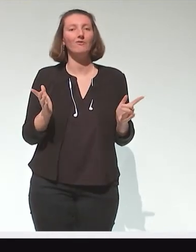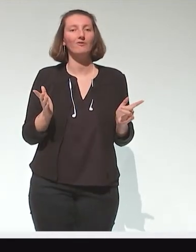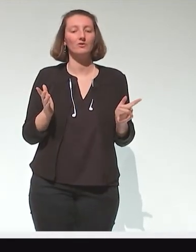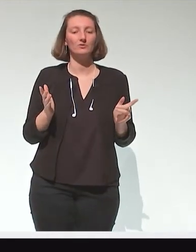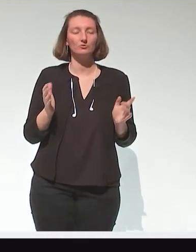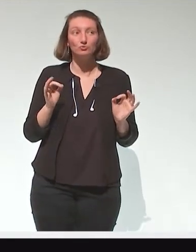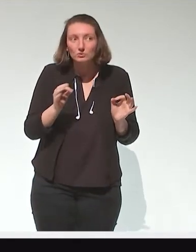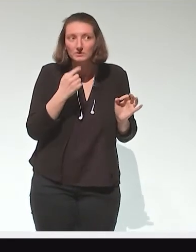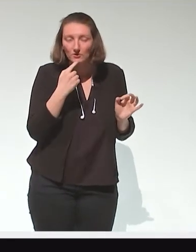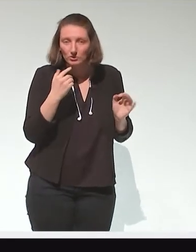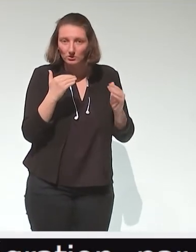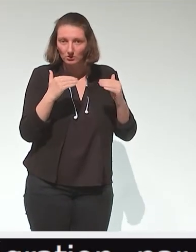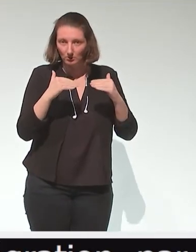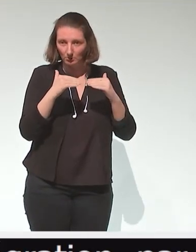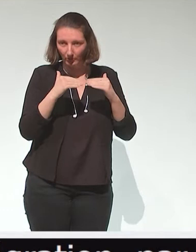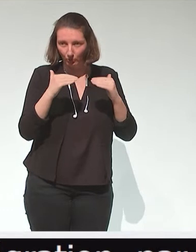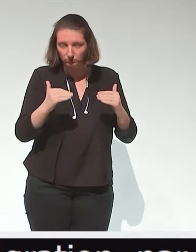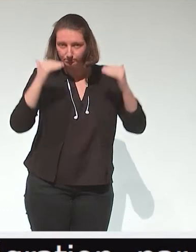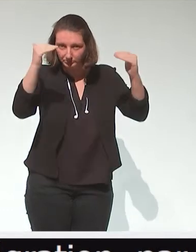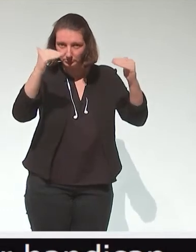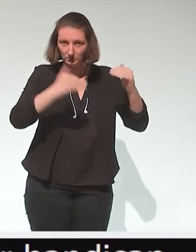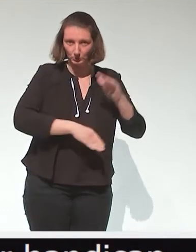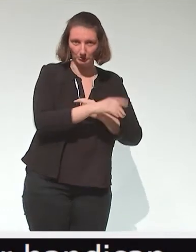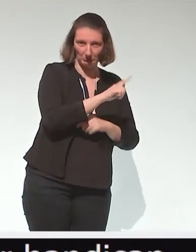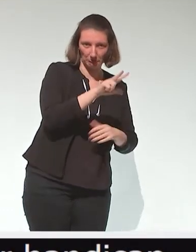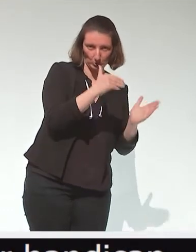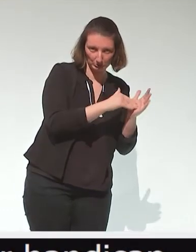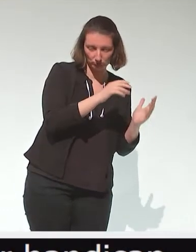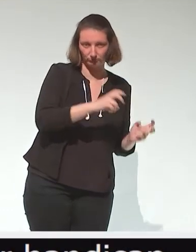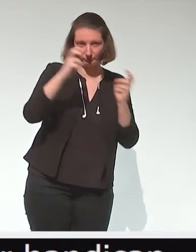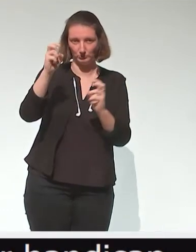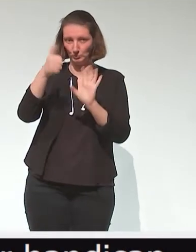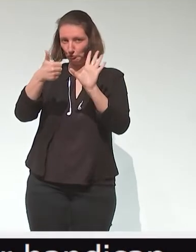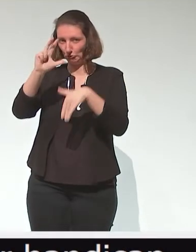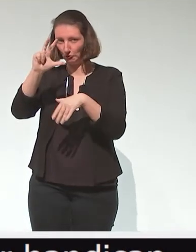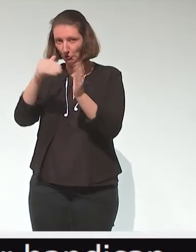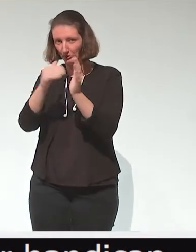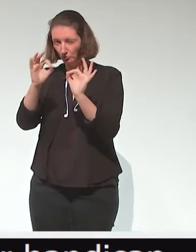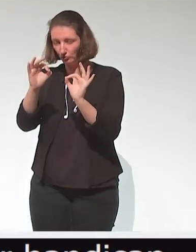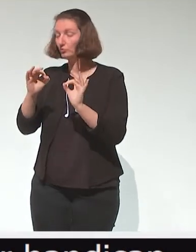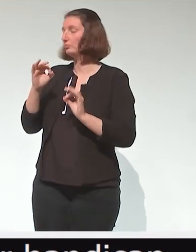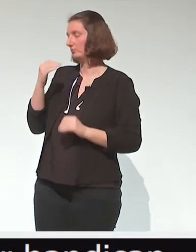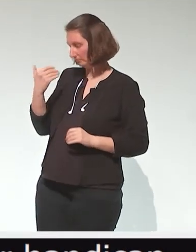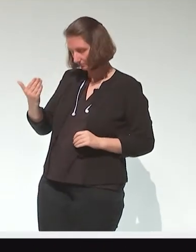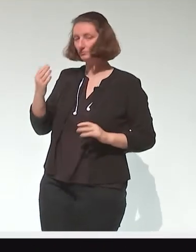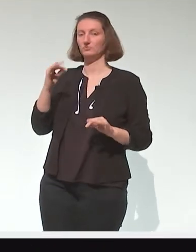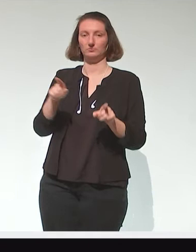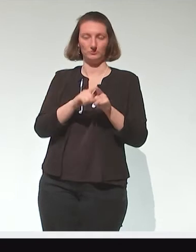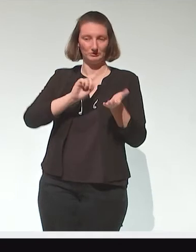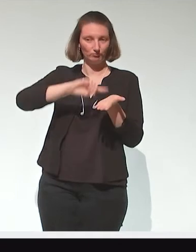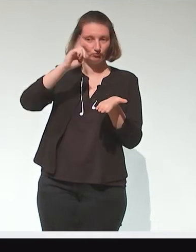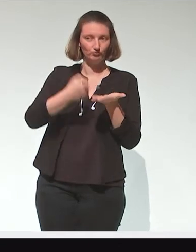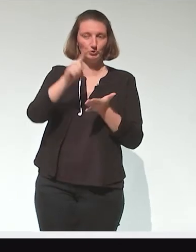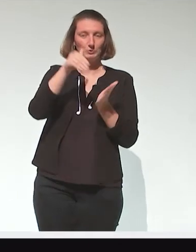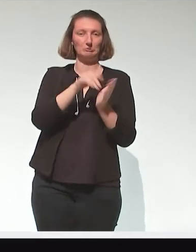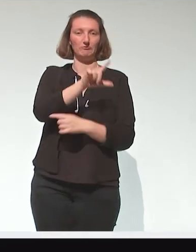their disability does not disappear. So the cap is increased, okay. And what we